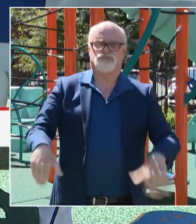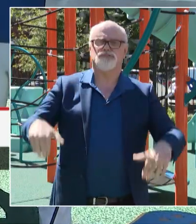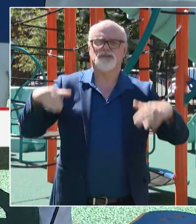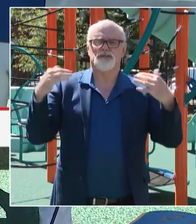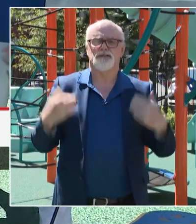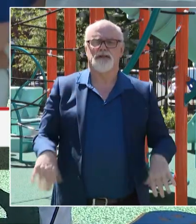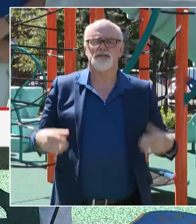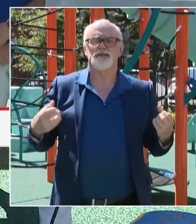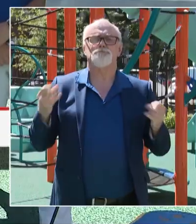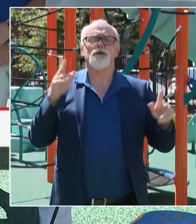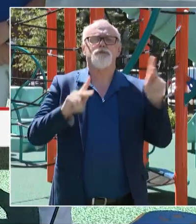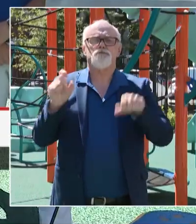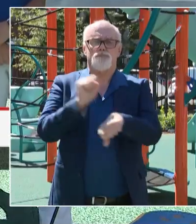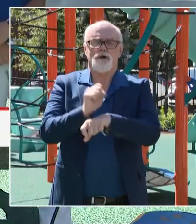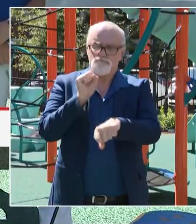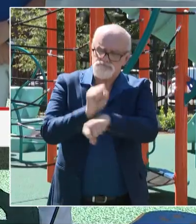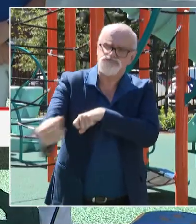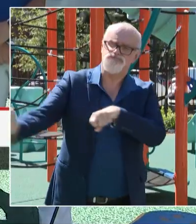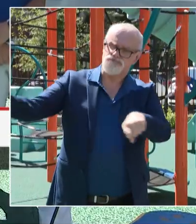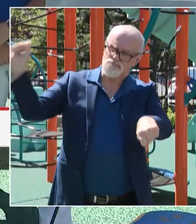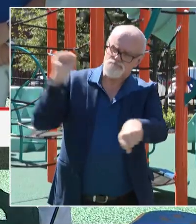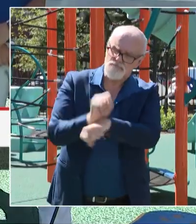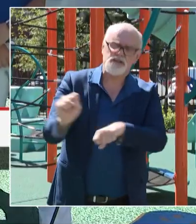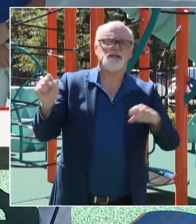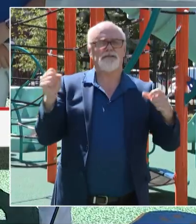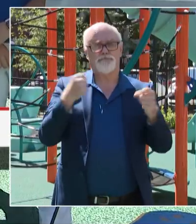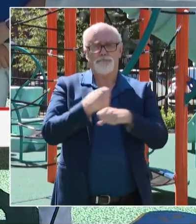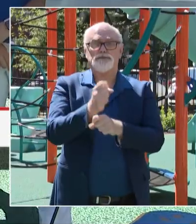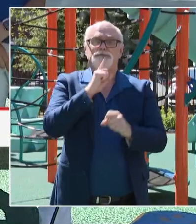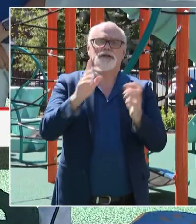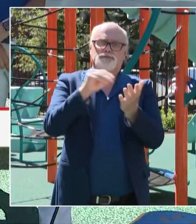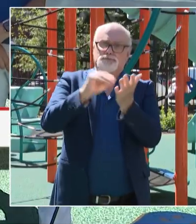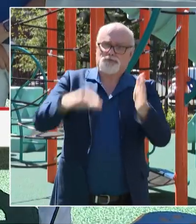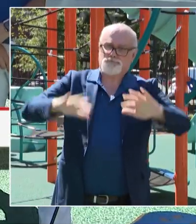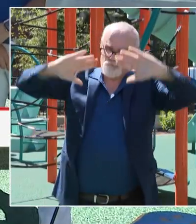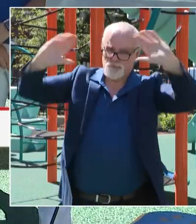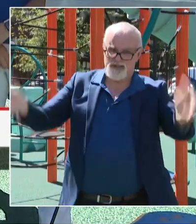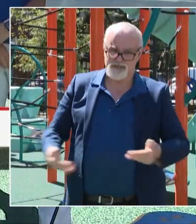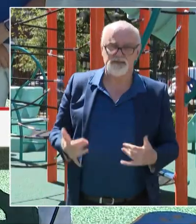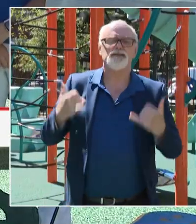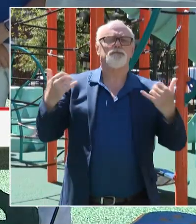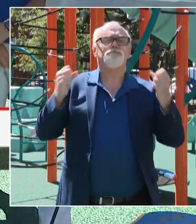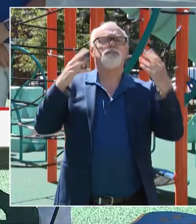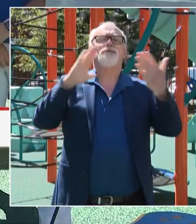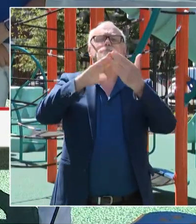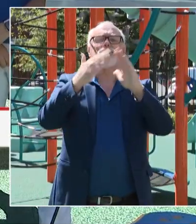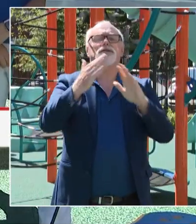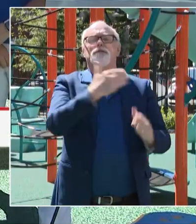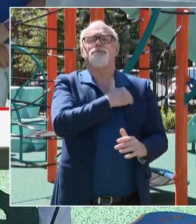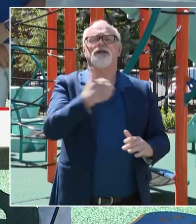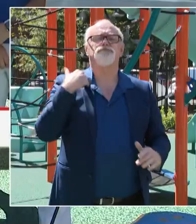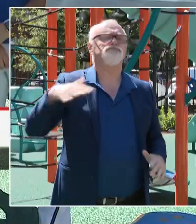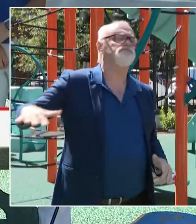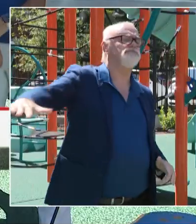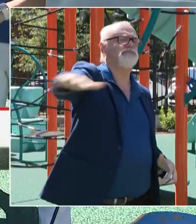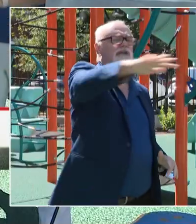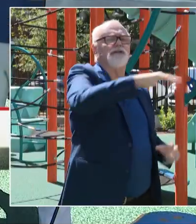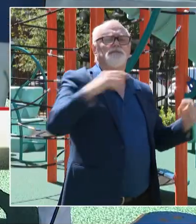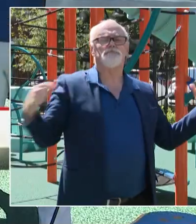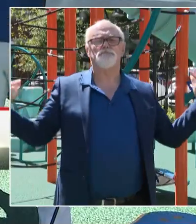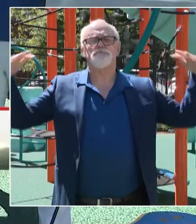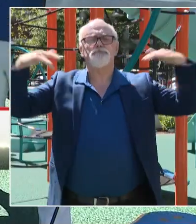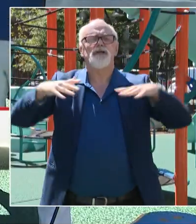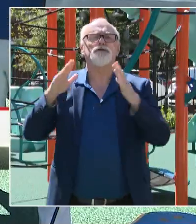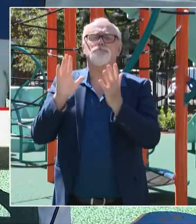We also had so many community members who came out across all 8 wards to clap in our students. Let's hear it for the